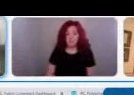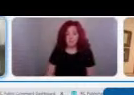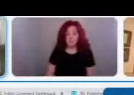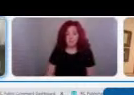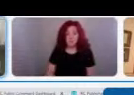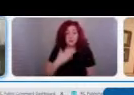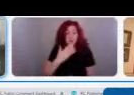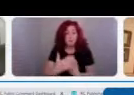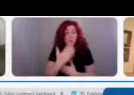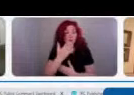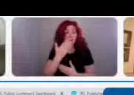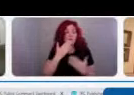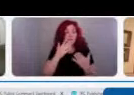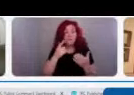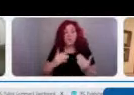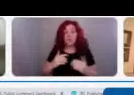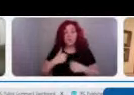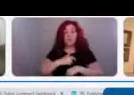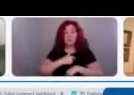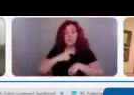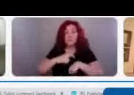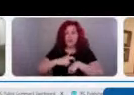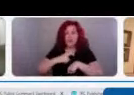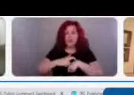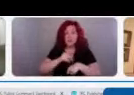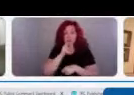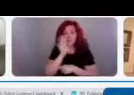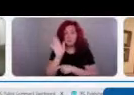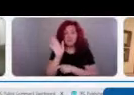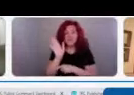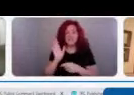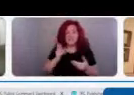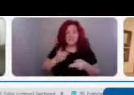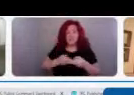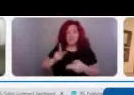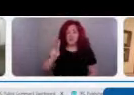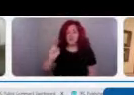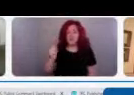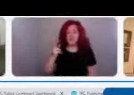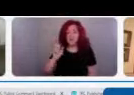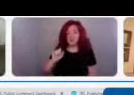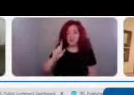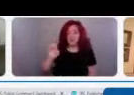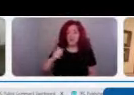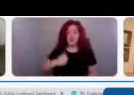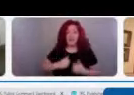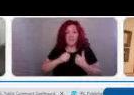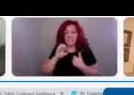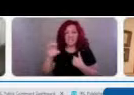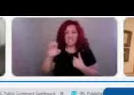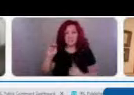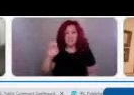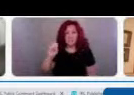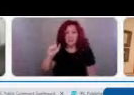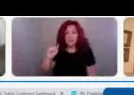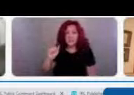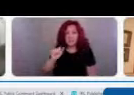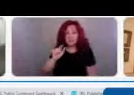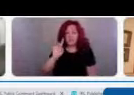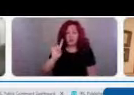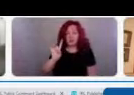thank you for allowing us the time to speak my name is kathy lee and i live in east mesa zip code 85